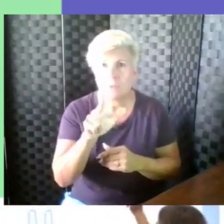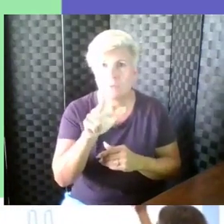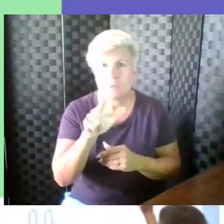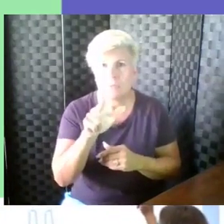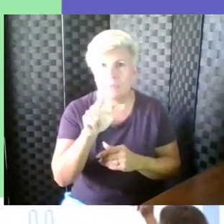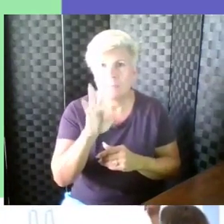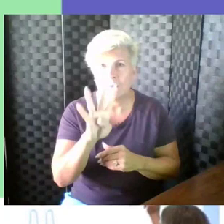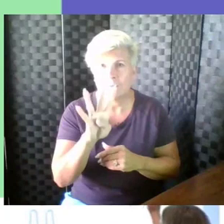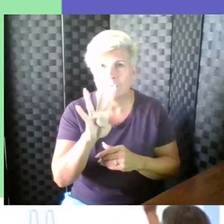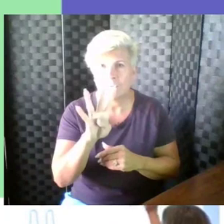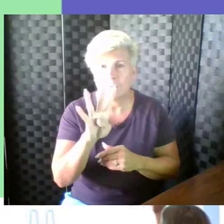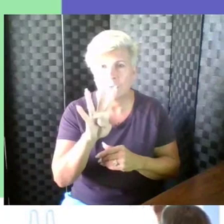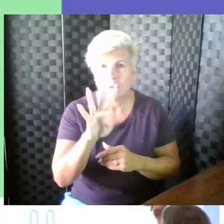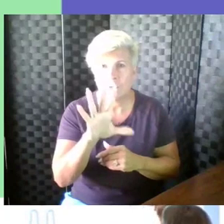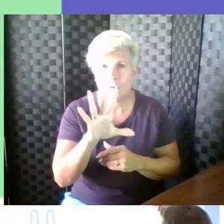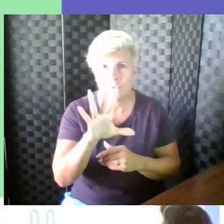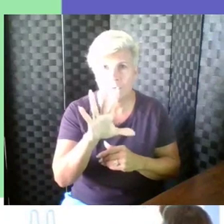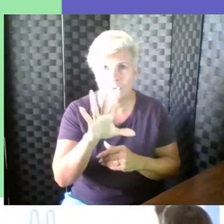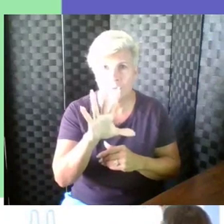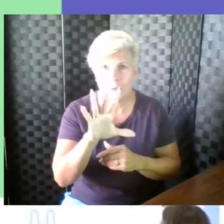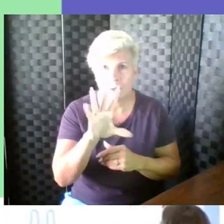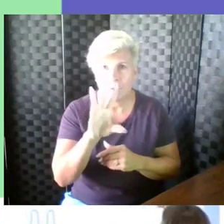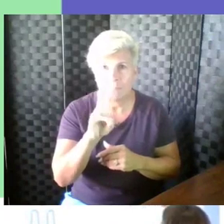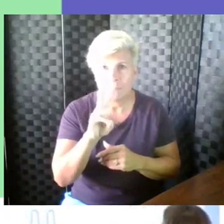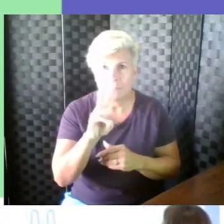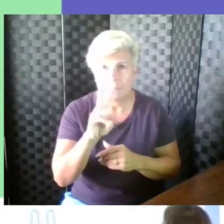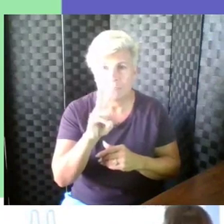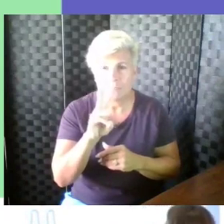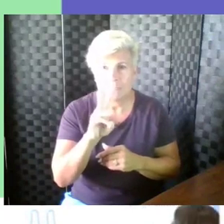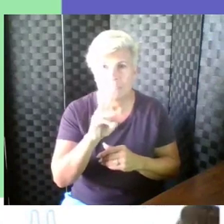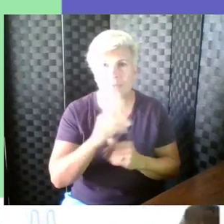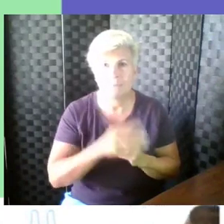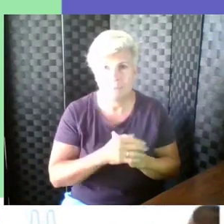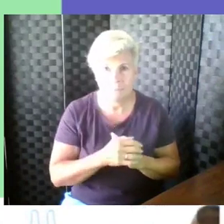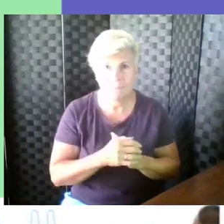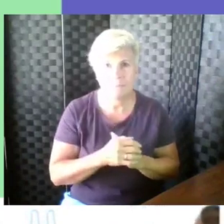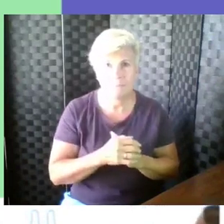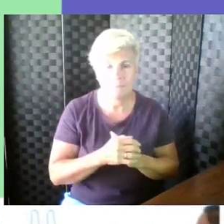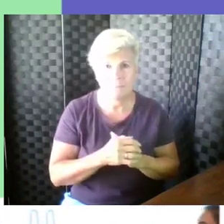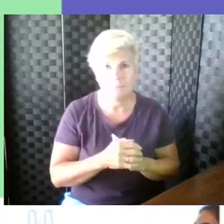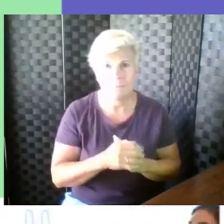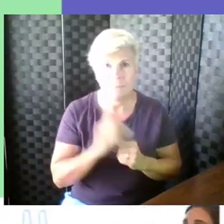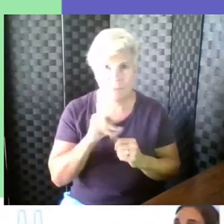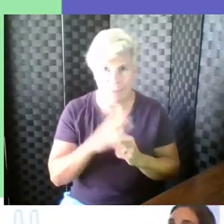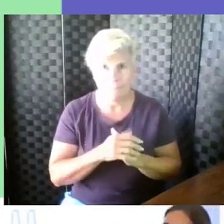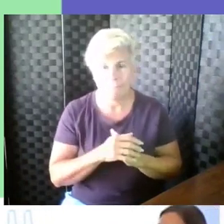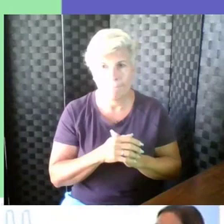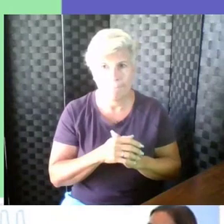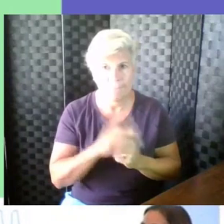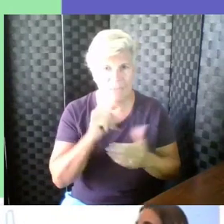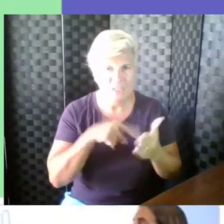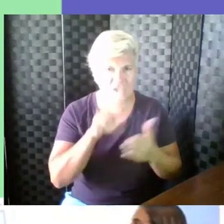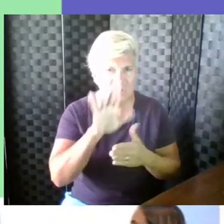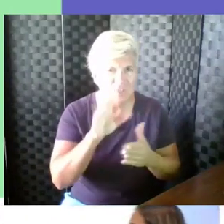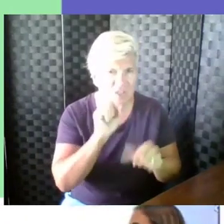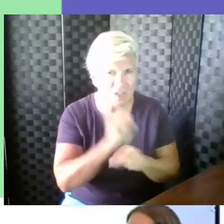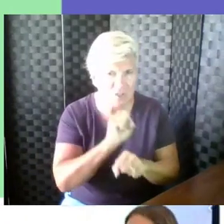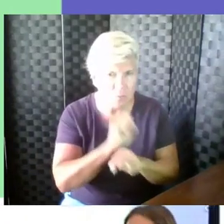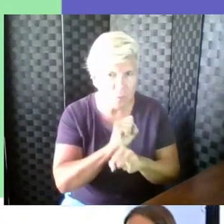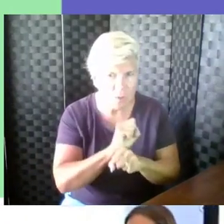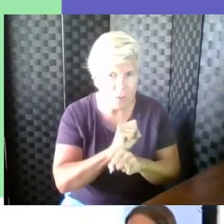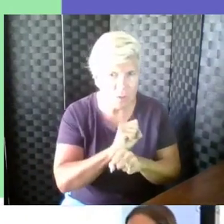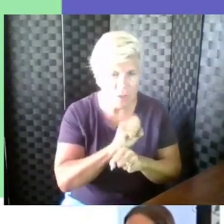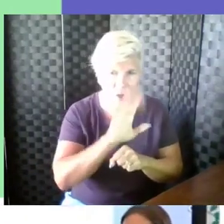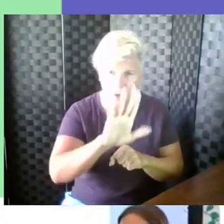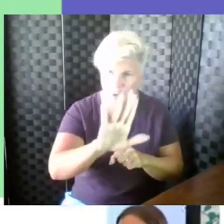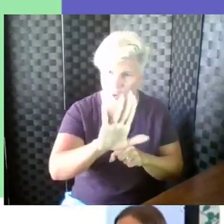2, 3, 4, 5, 6. Okay, so check your work. Does yours match